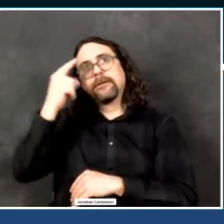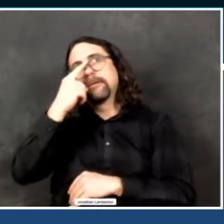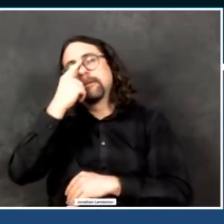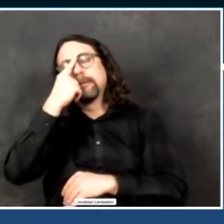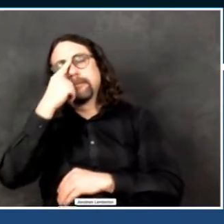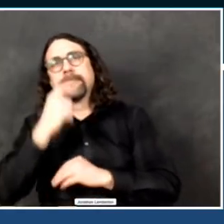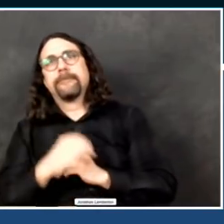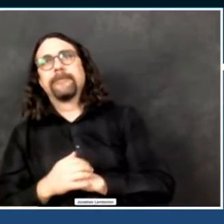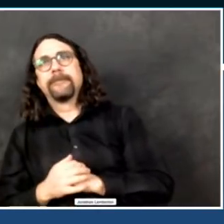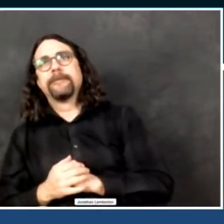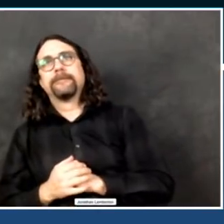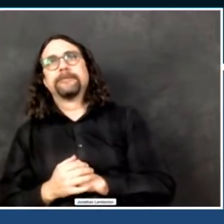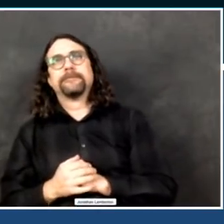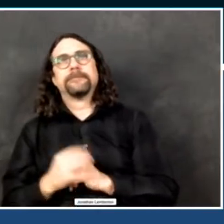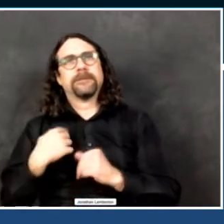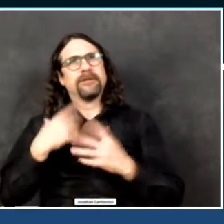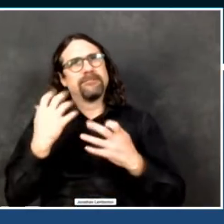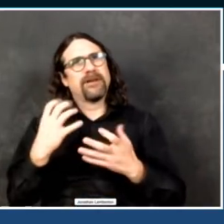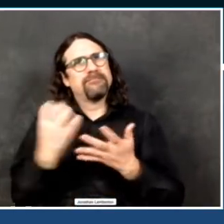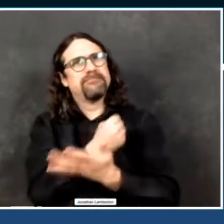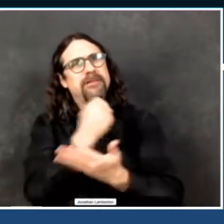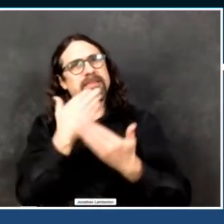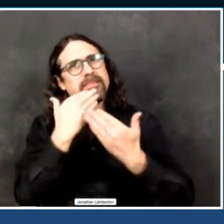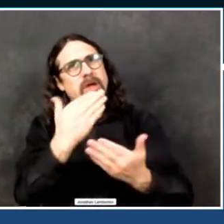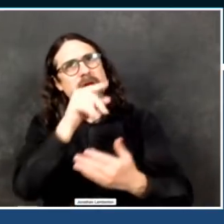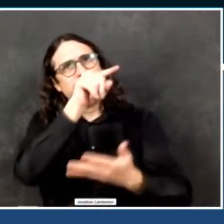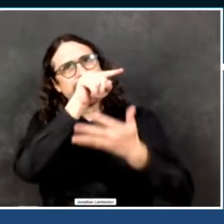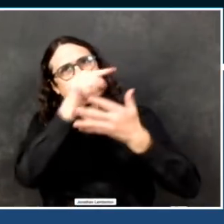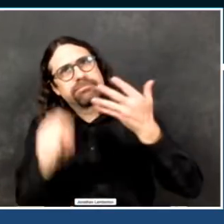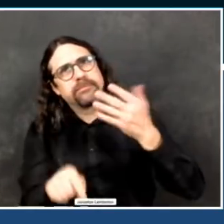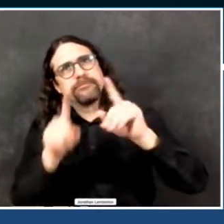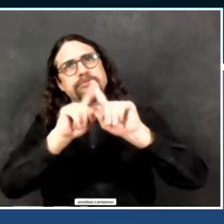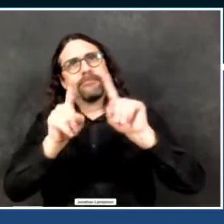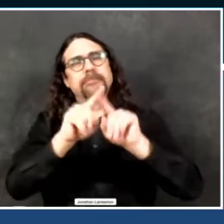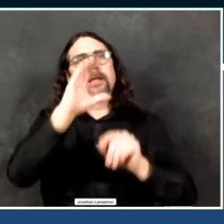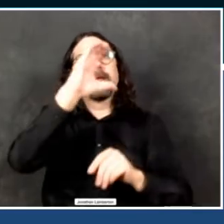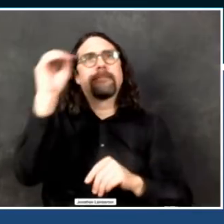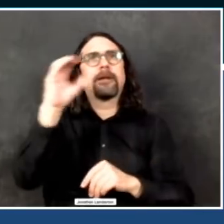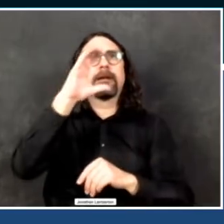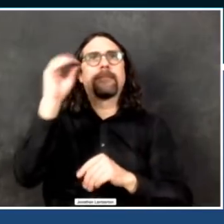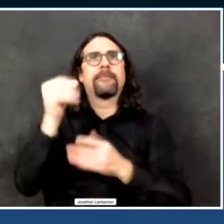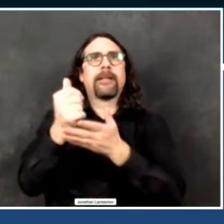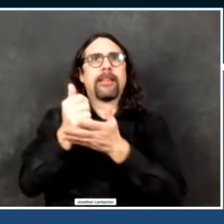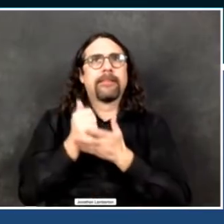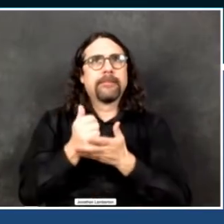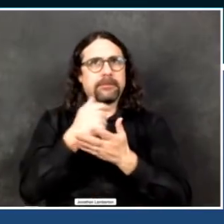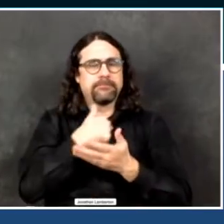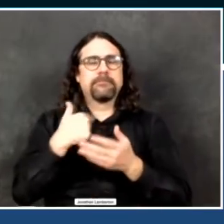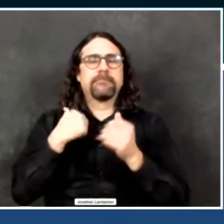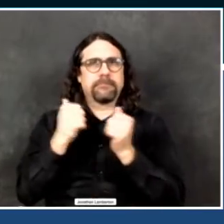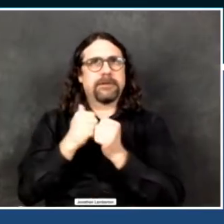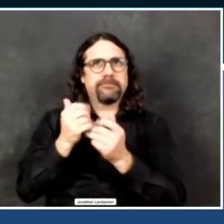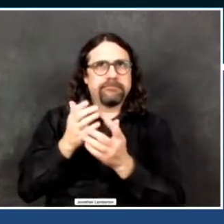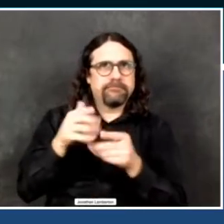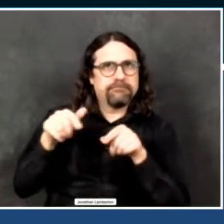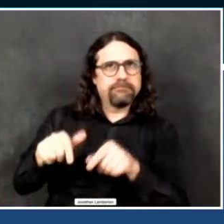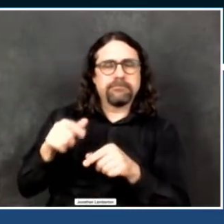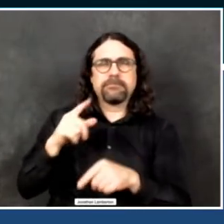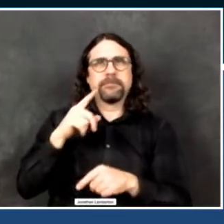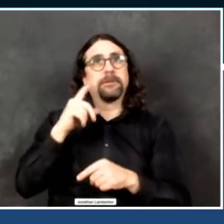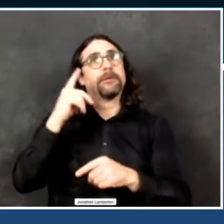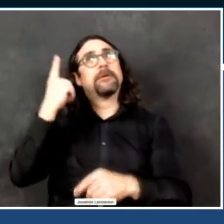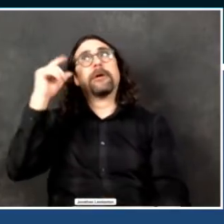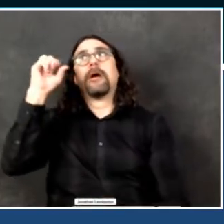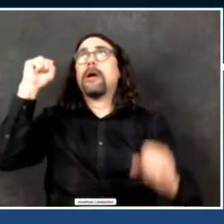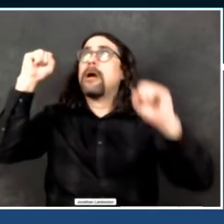it's allowed us to keep making distance learning work. First of all, Apple. They have been outstanding partners. We said from the beginning we needed